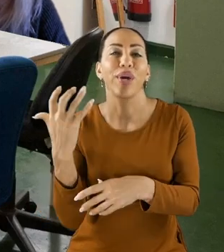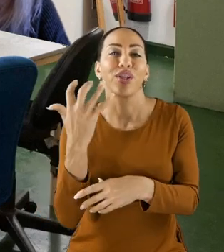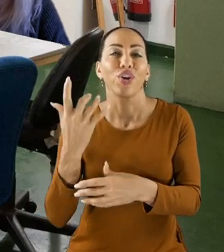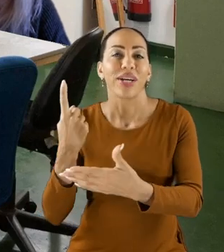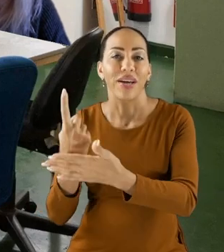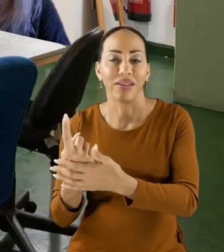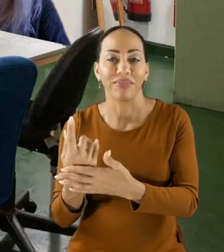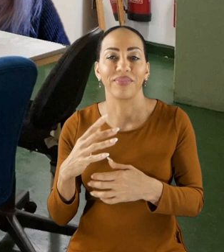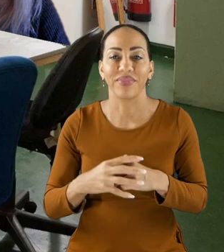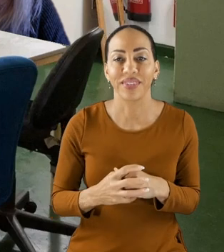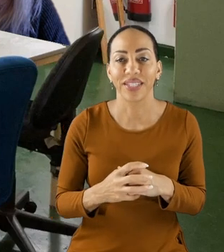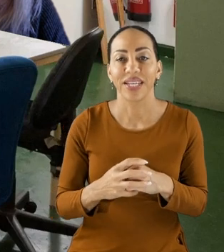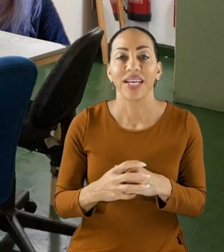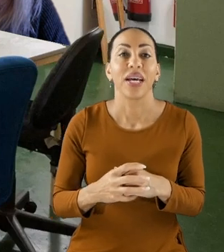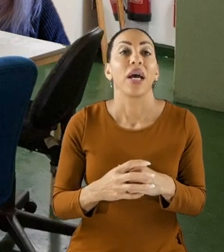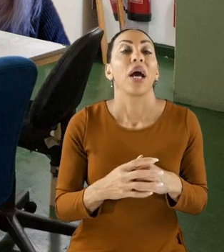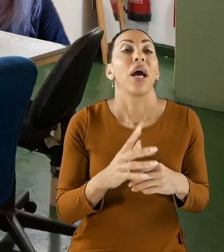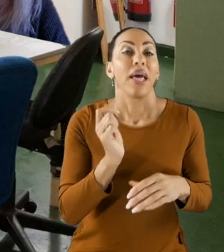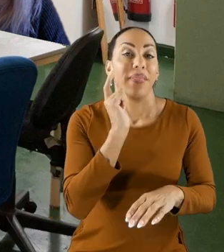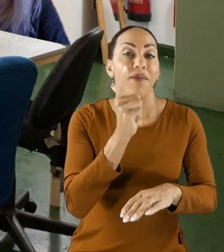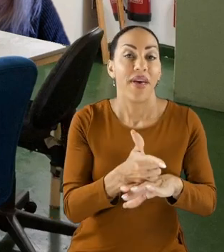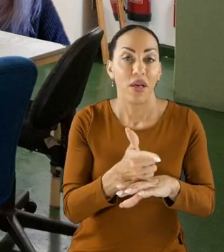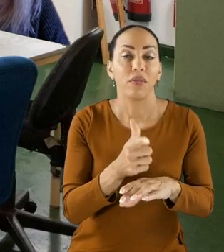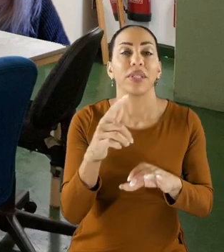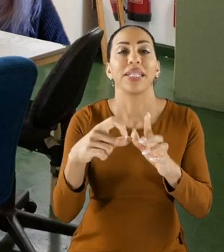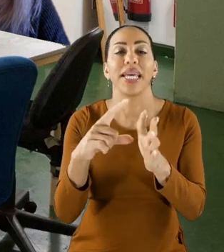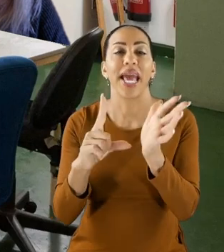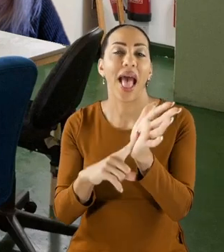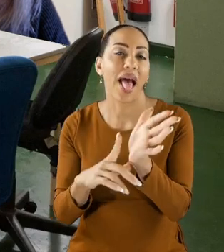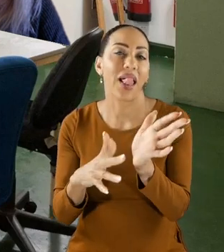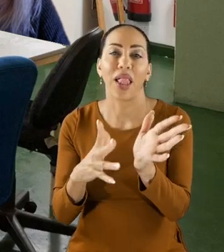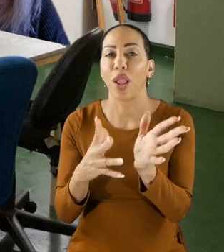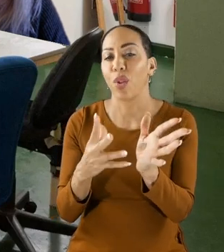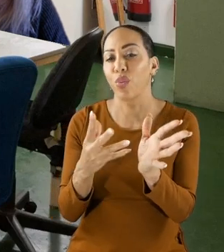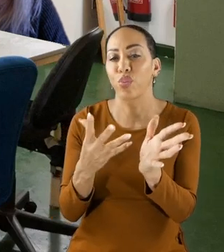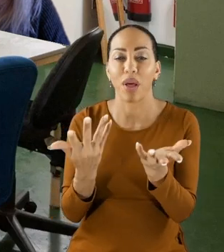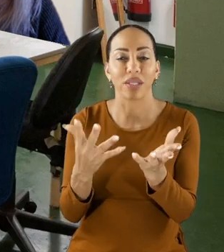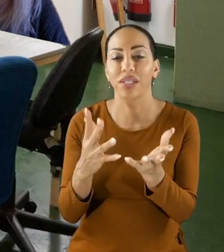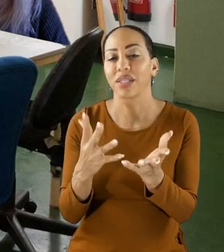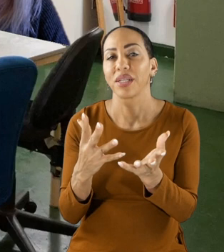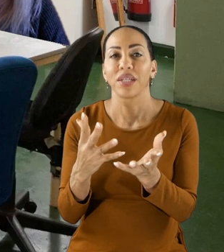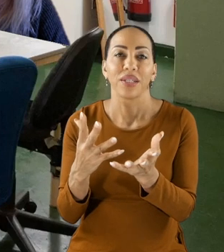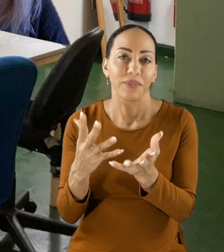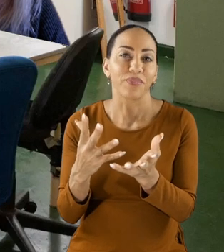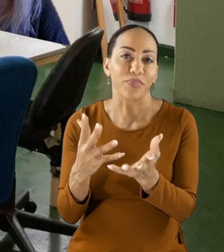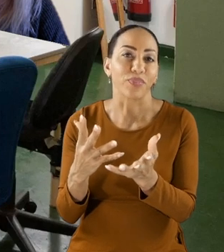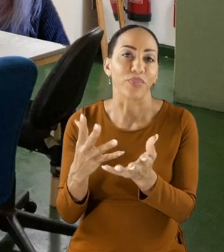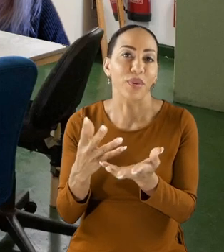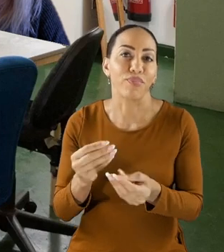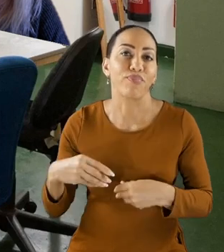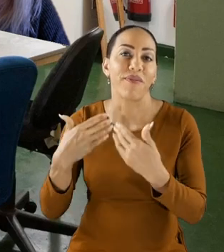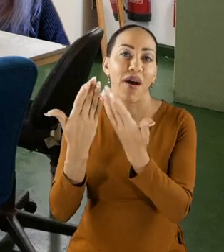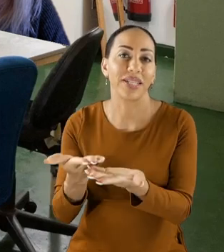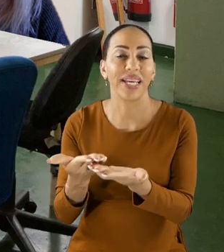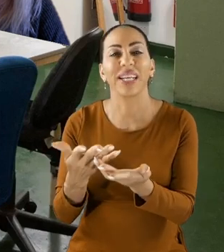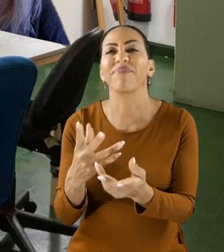on it. That in the filmed version, DL was still functionally providing, not through any lack of talent on their part, but through a lack of work